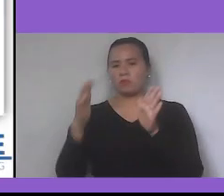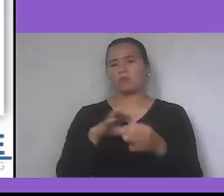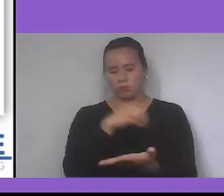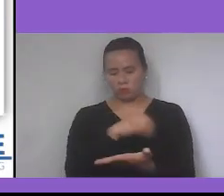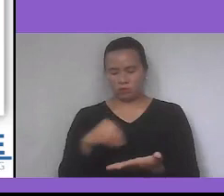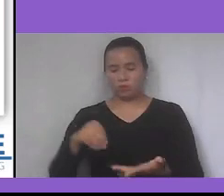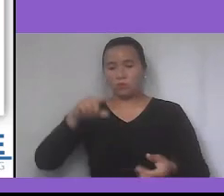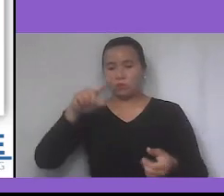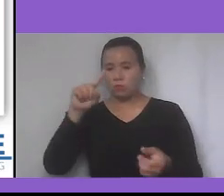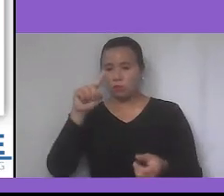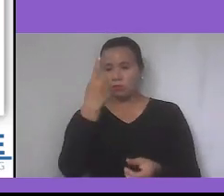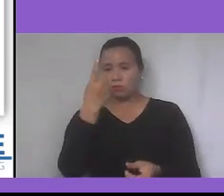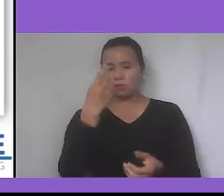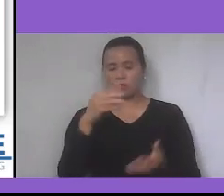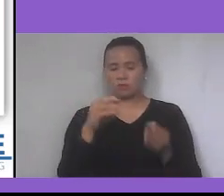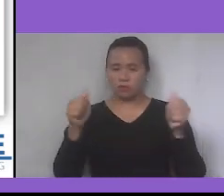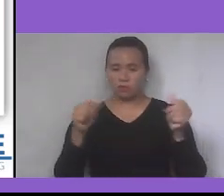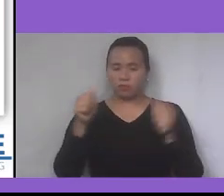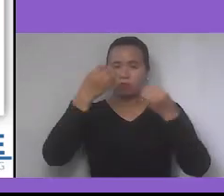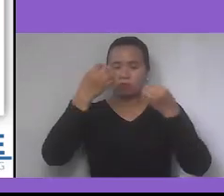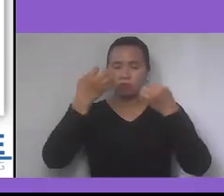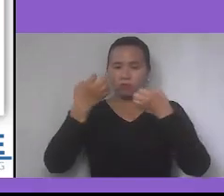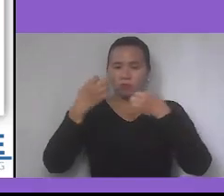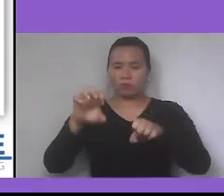to improve the quality of their writing?